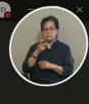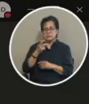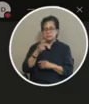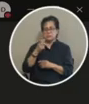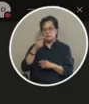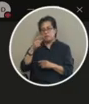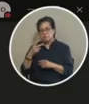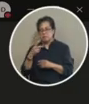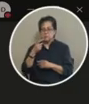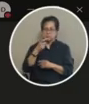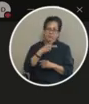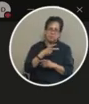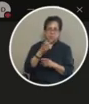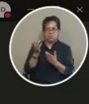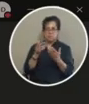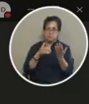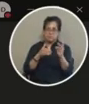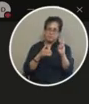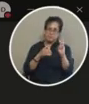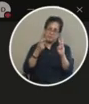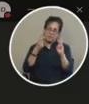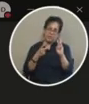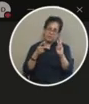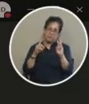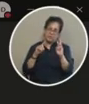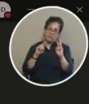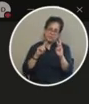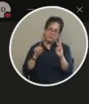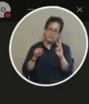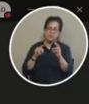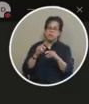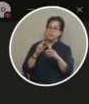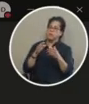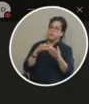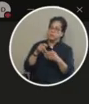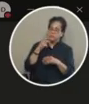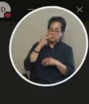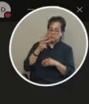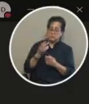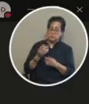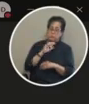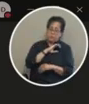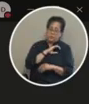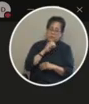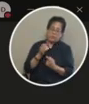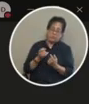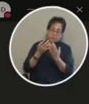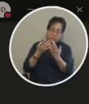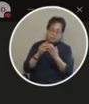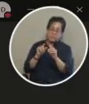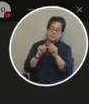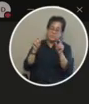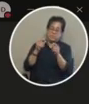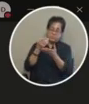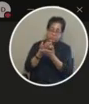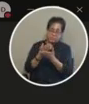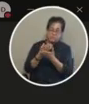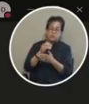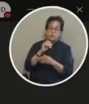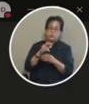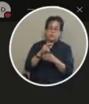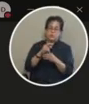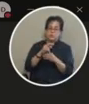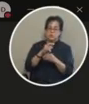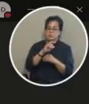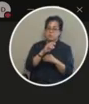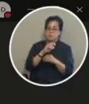dozen on the other, because the bottom line, what you're going to see, whether it goes to police and fire or the general fund or rate stabilization fund,